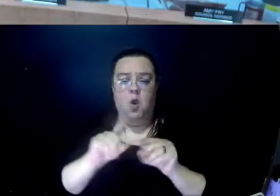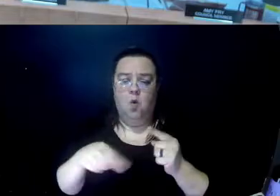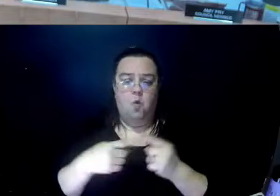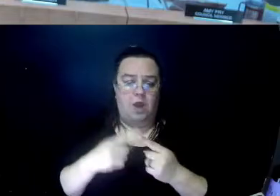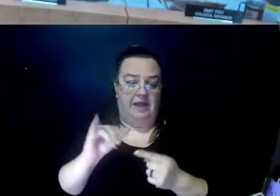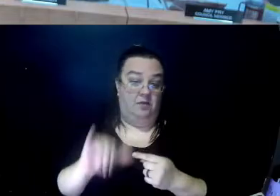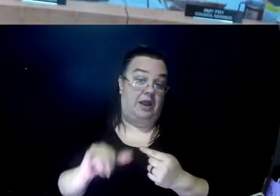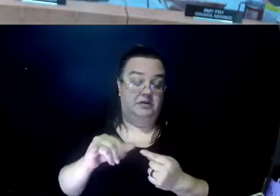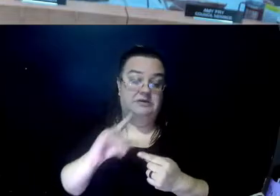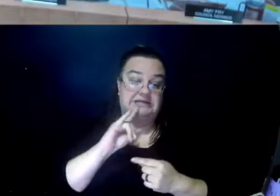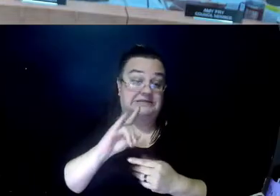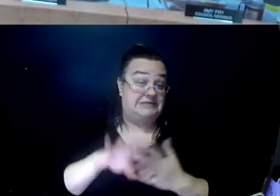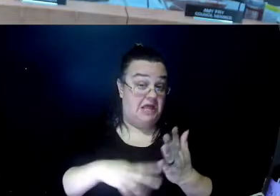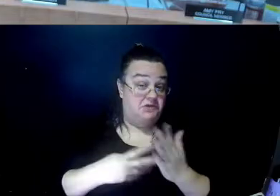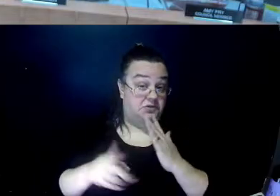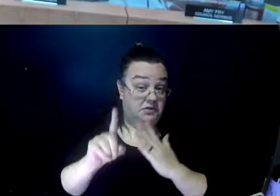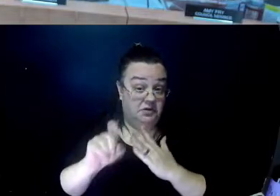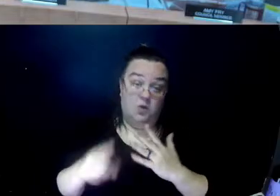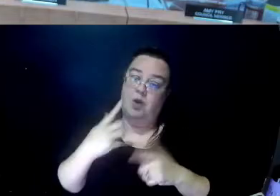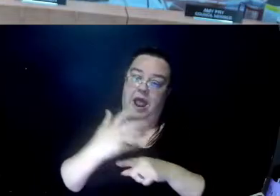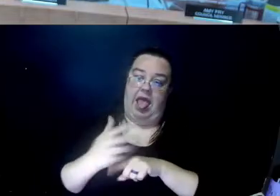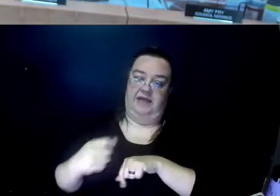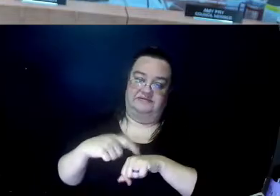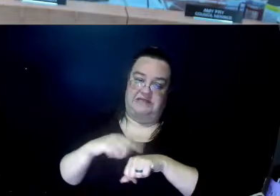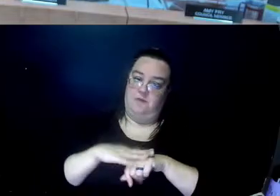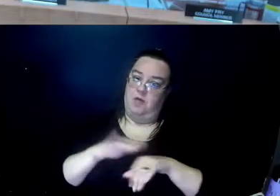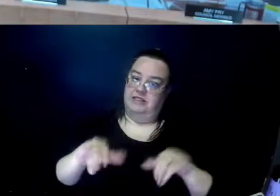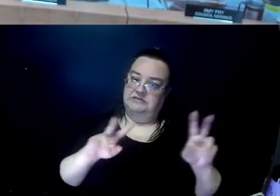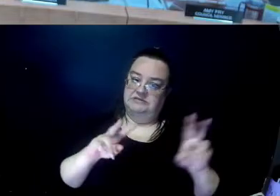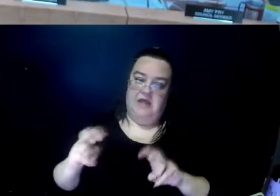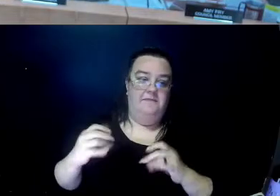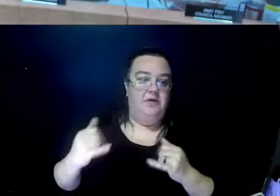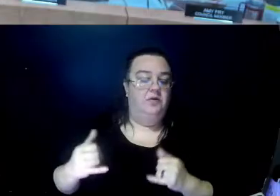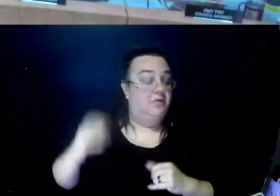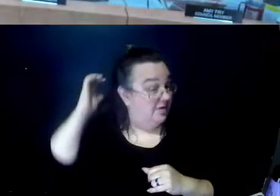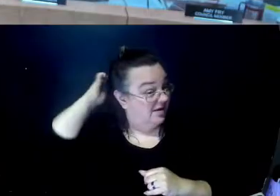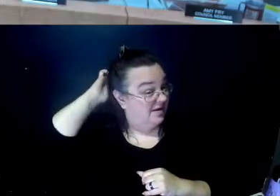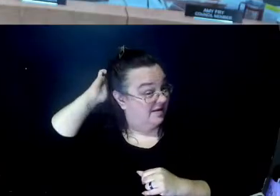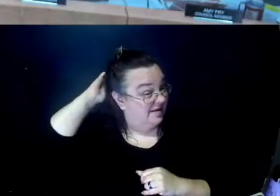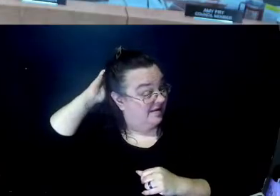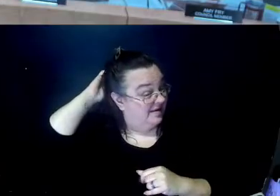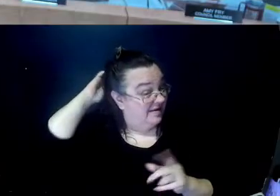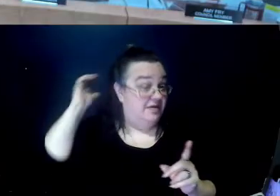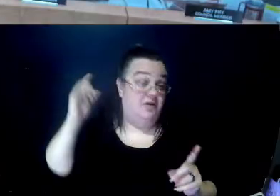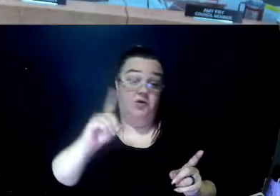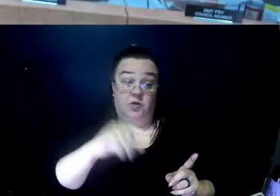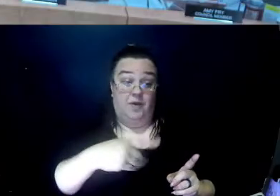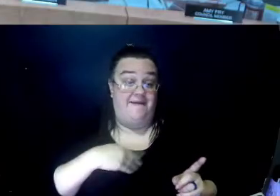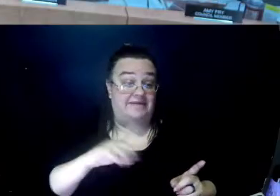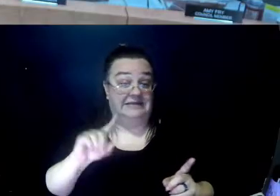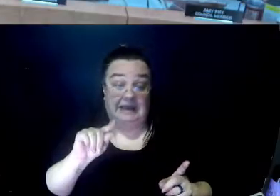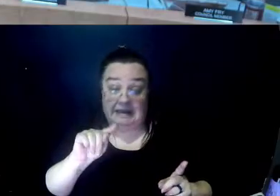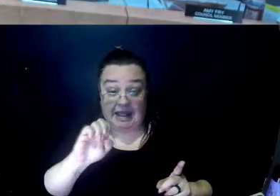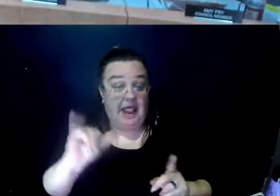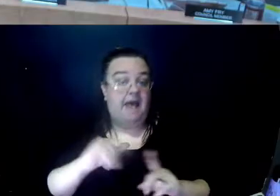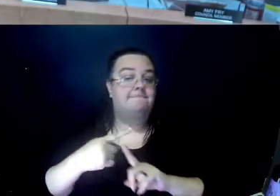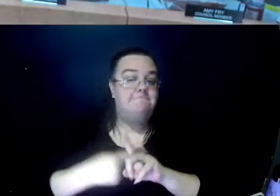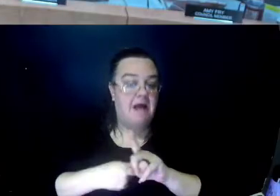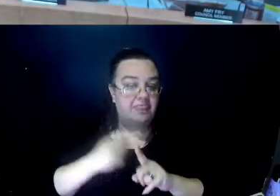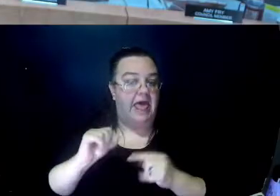it? We are out of time on this topic. I was just going to offer. You have a date, like a month and a